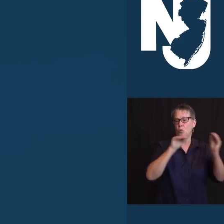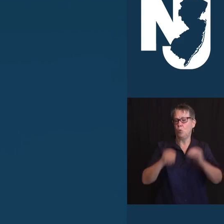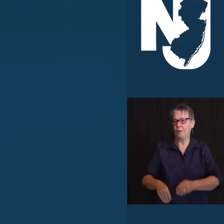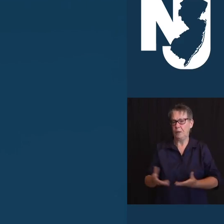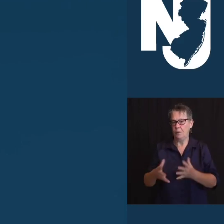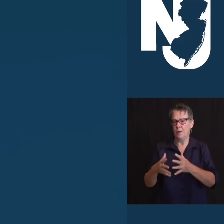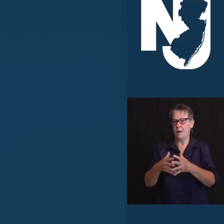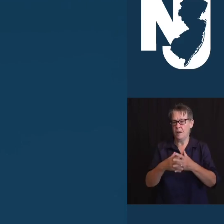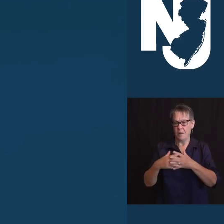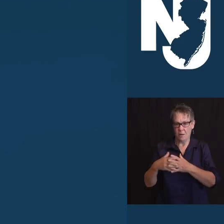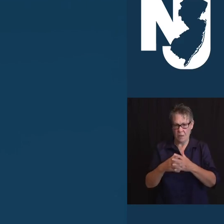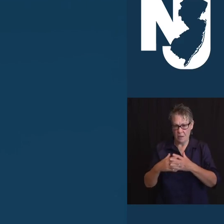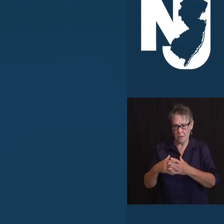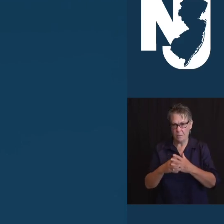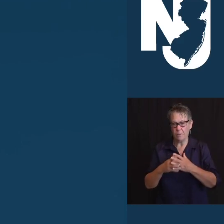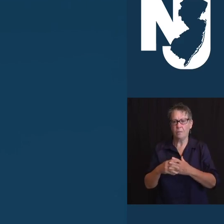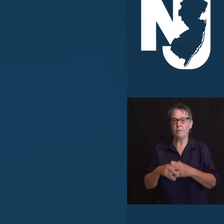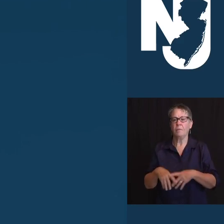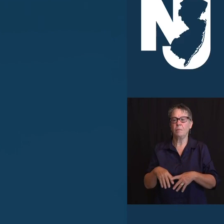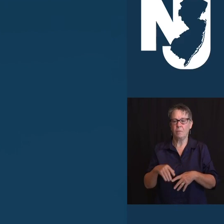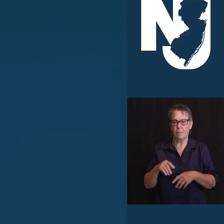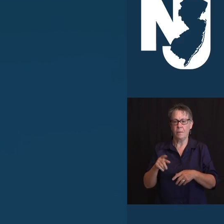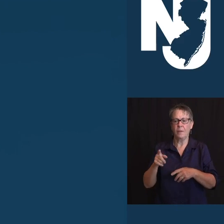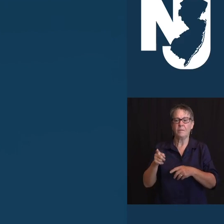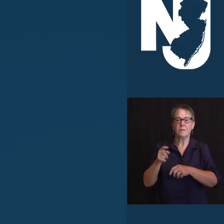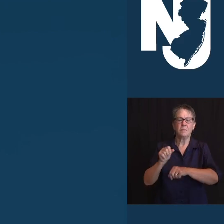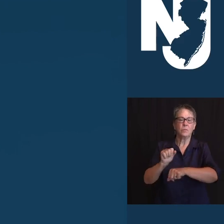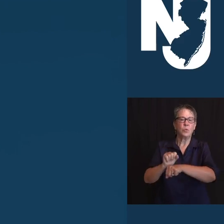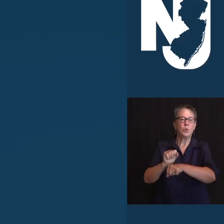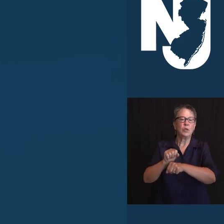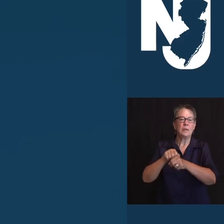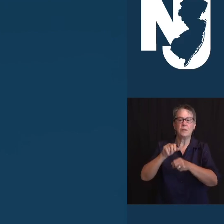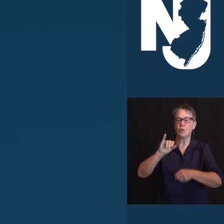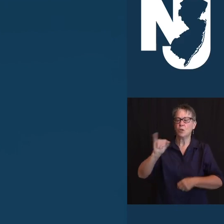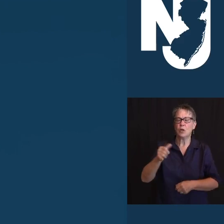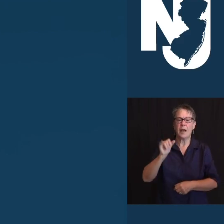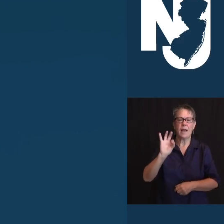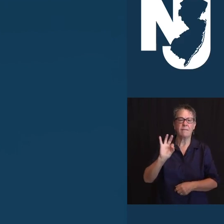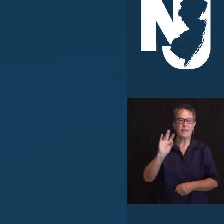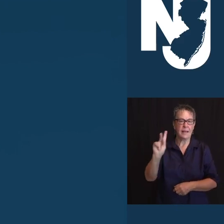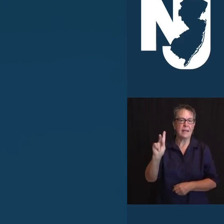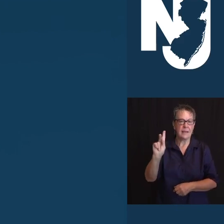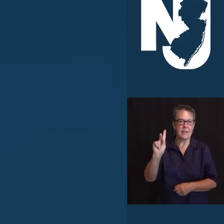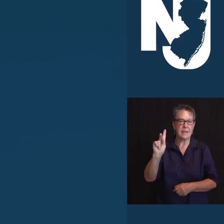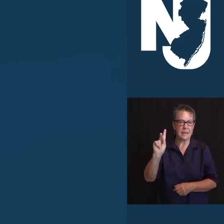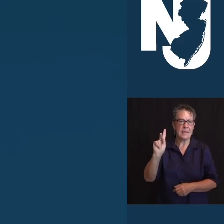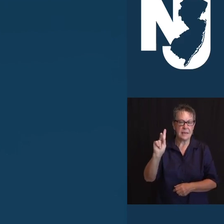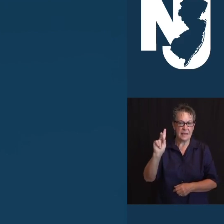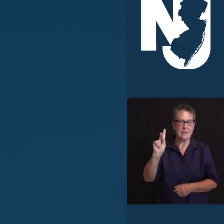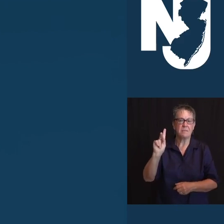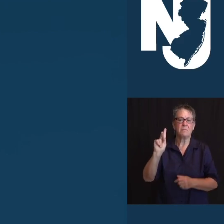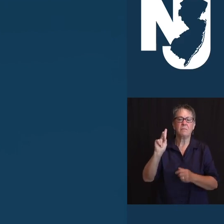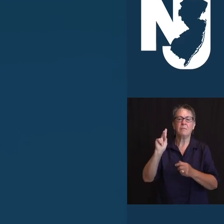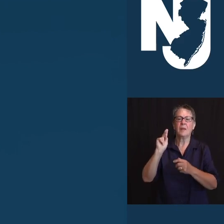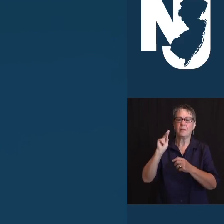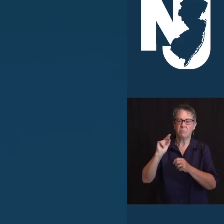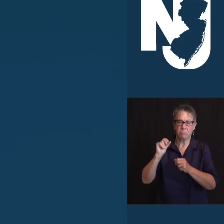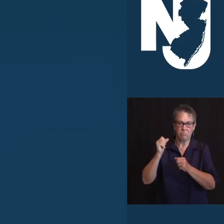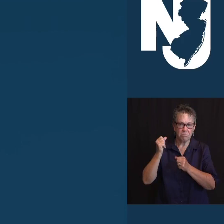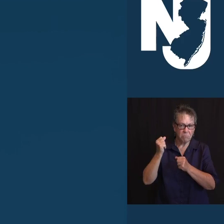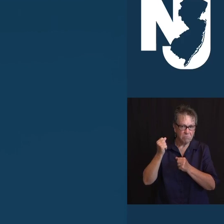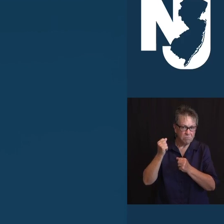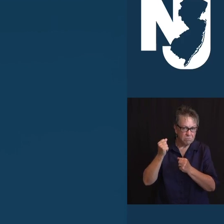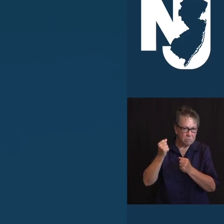Edison. Over a 25-year career in medicine, he became a figure loved and respected by both colleagues and patients,